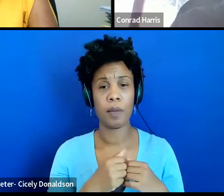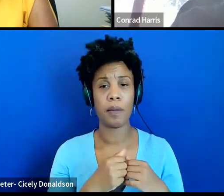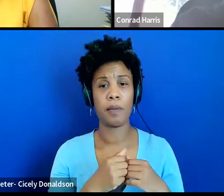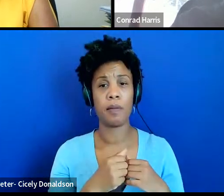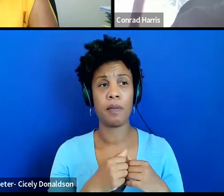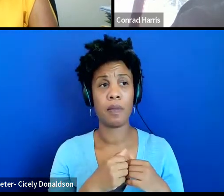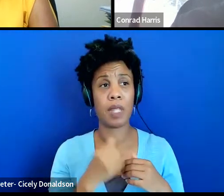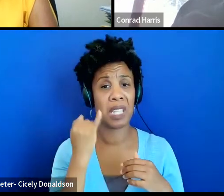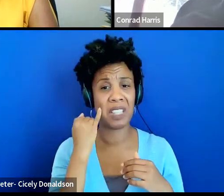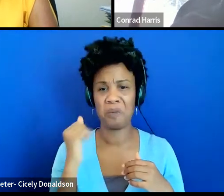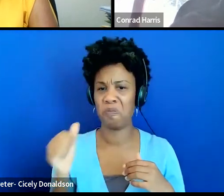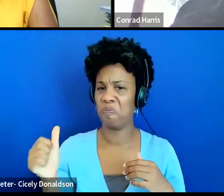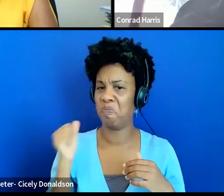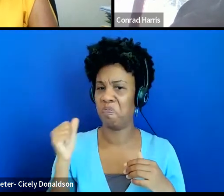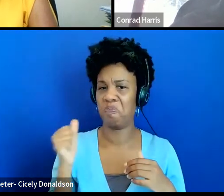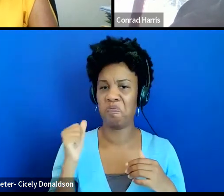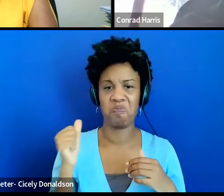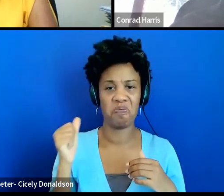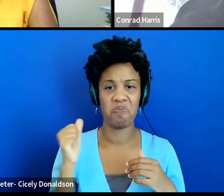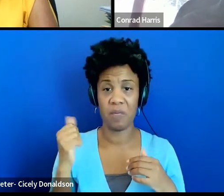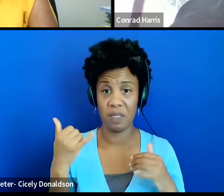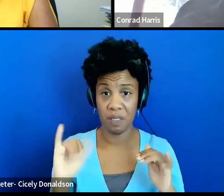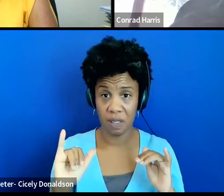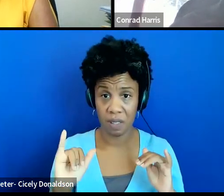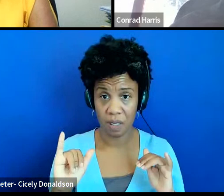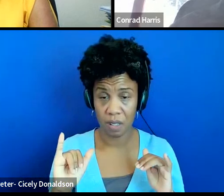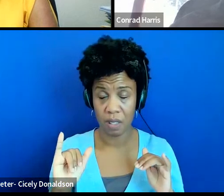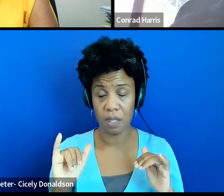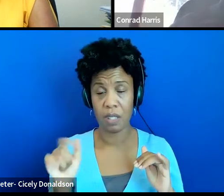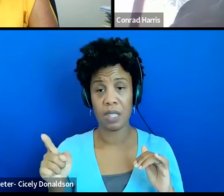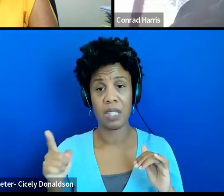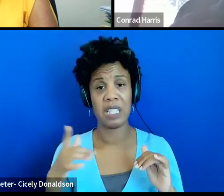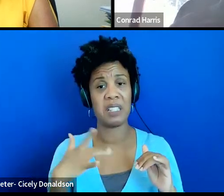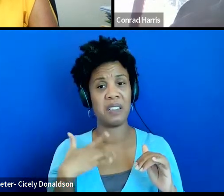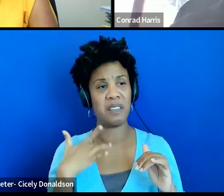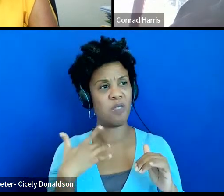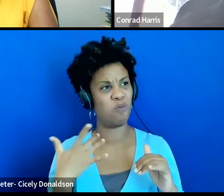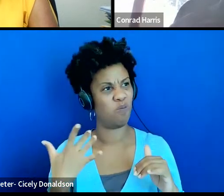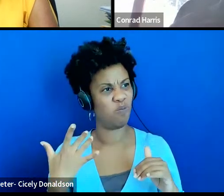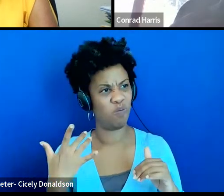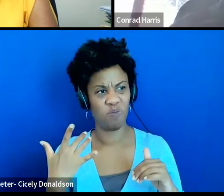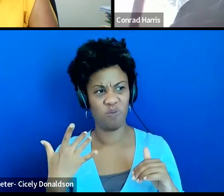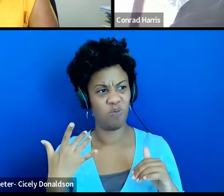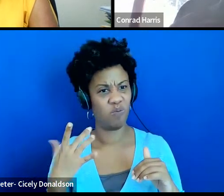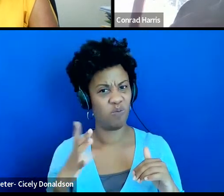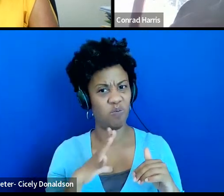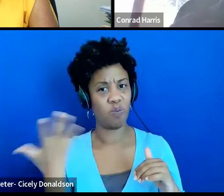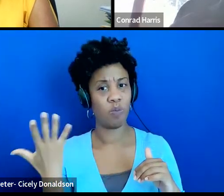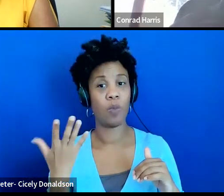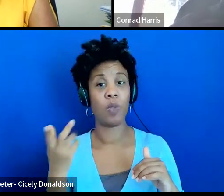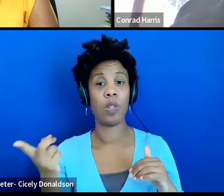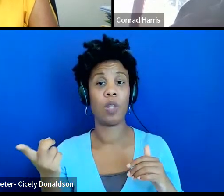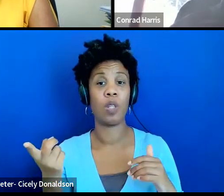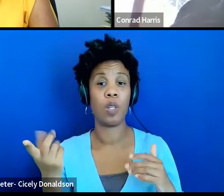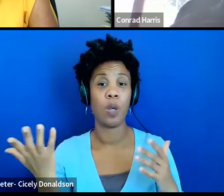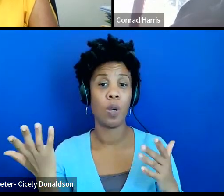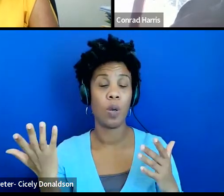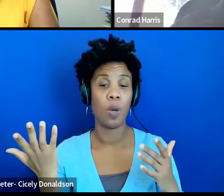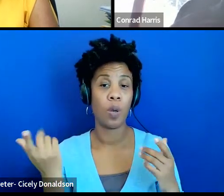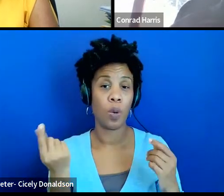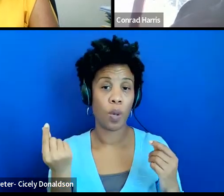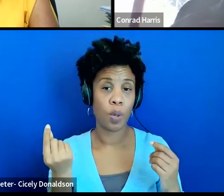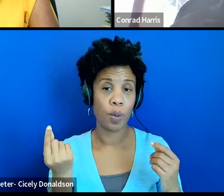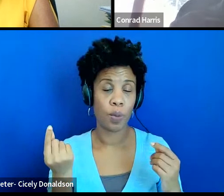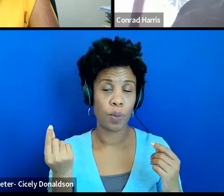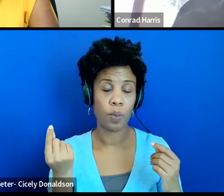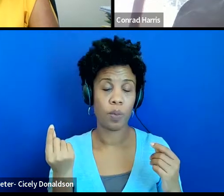amicable solution of the matter and if he's so aggrieved, then the process of